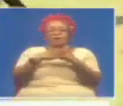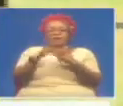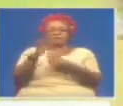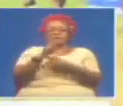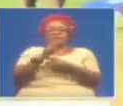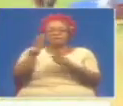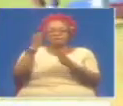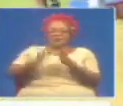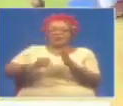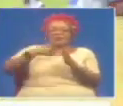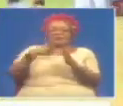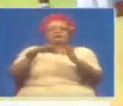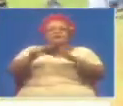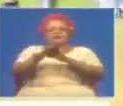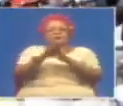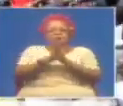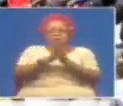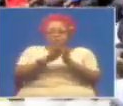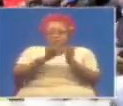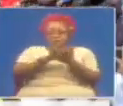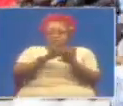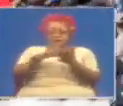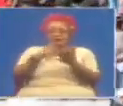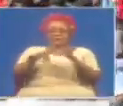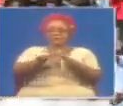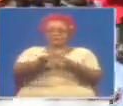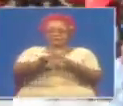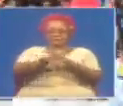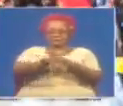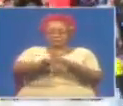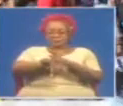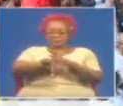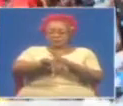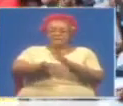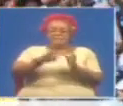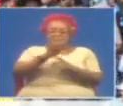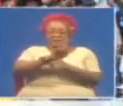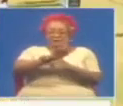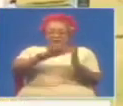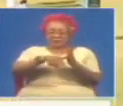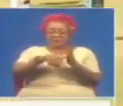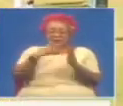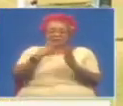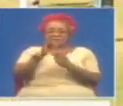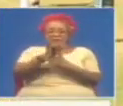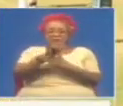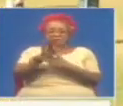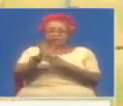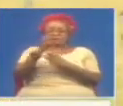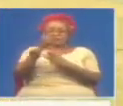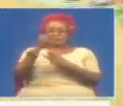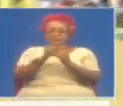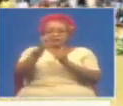get on the scoreboard, with Darwin Mukitsa converting a penalty. Minutes later, Samuel Asati added a try to end the first half